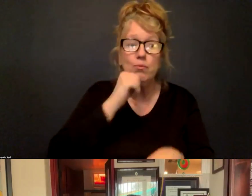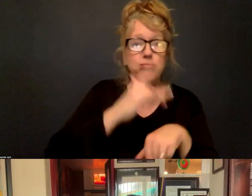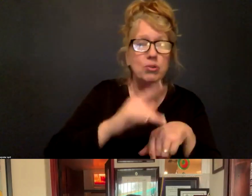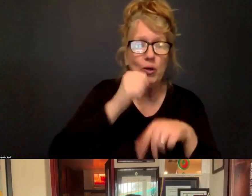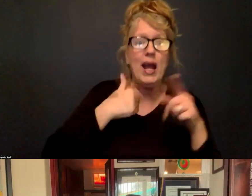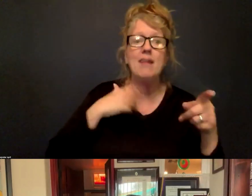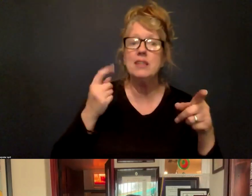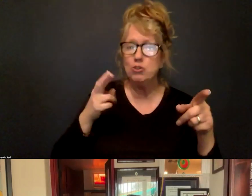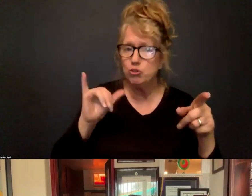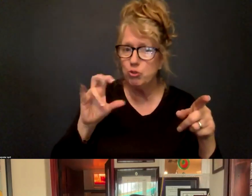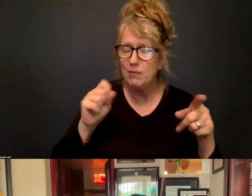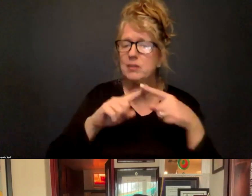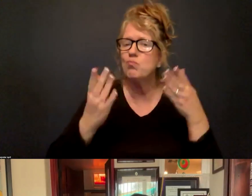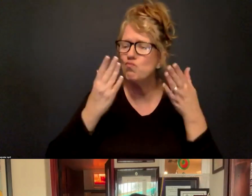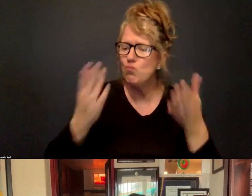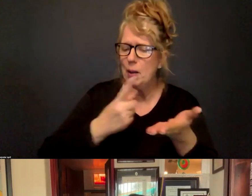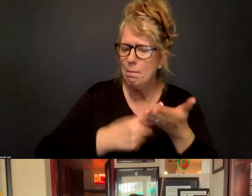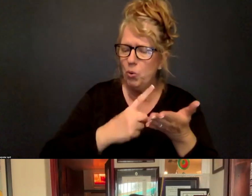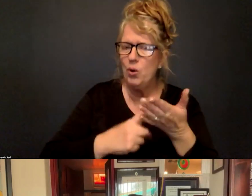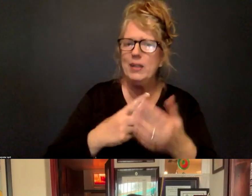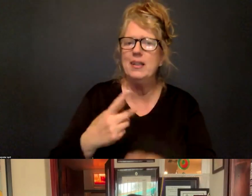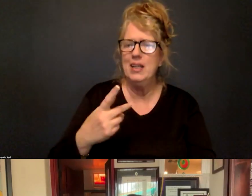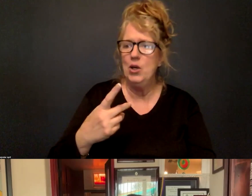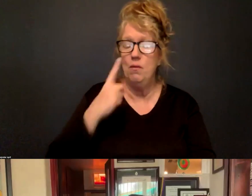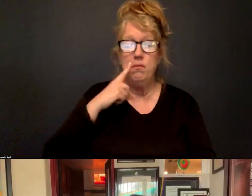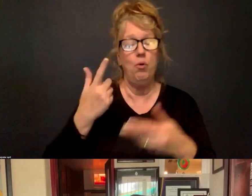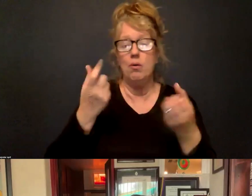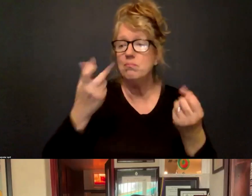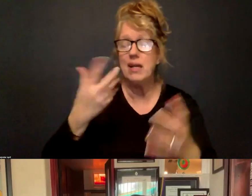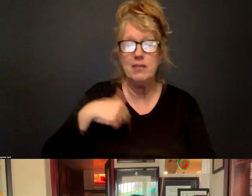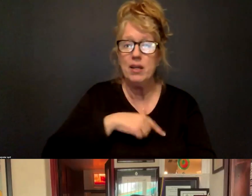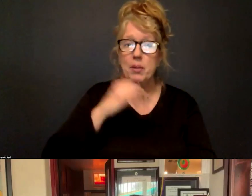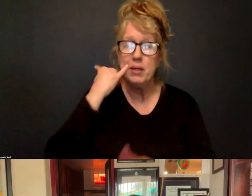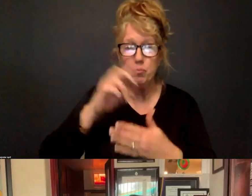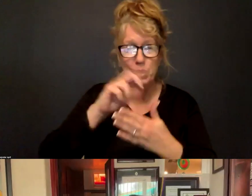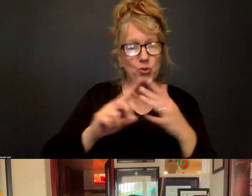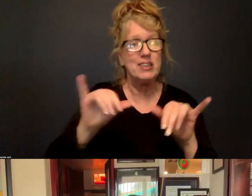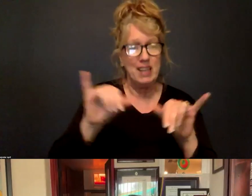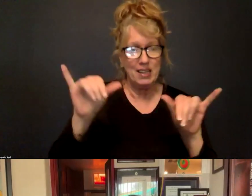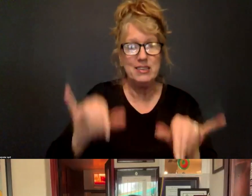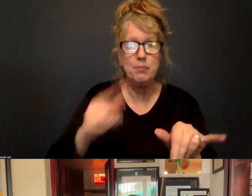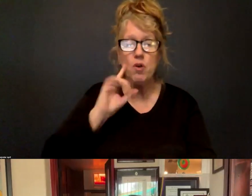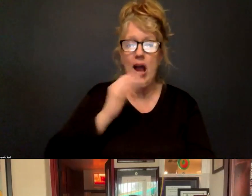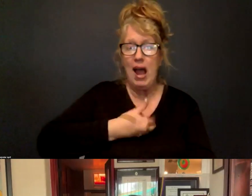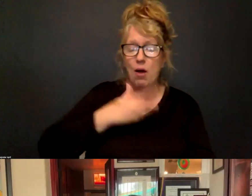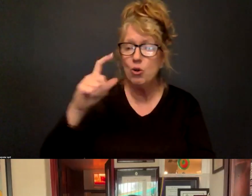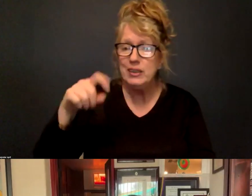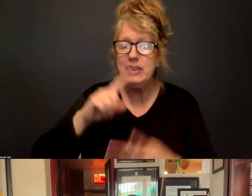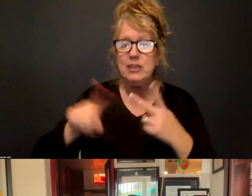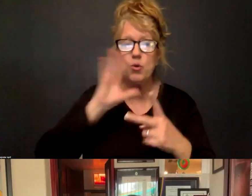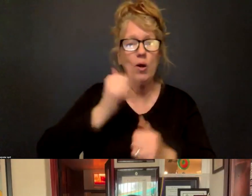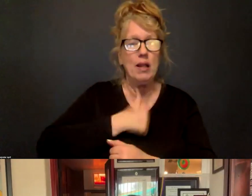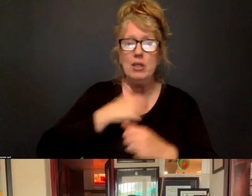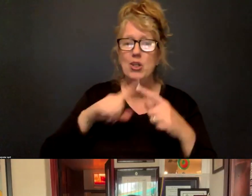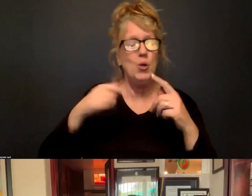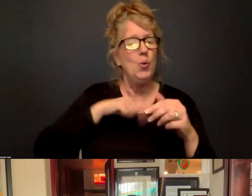Travis really brought up the point of that we should, for any of us, if we were designing a system for our own needs or loved one needs, you wouldn't